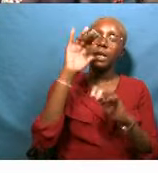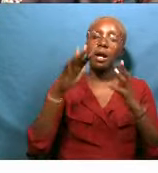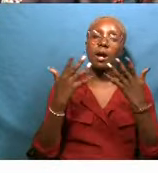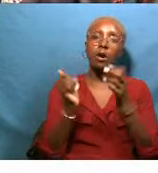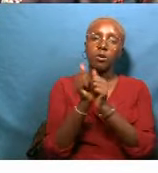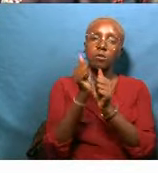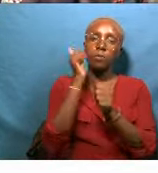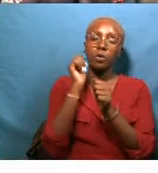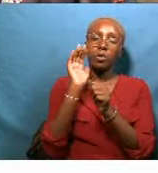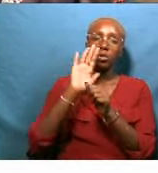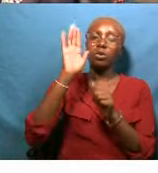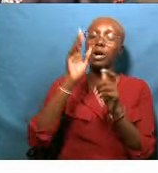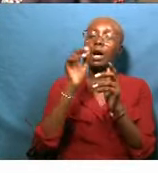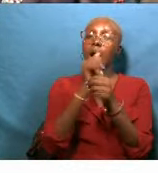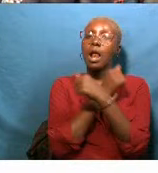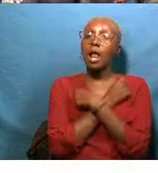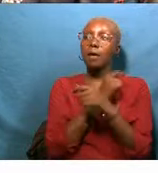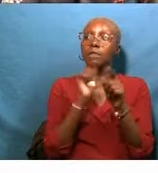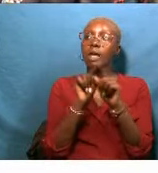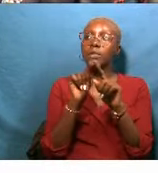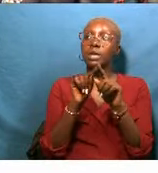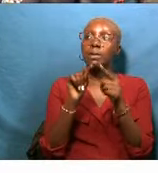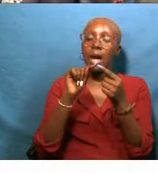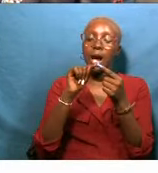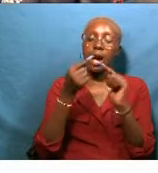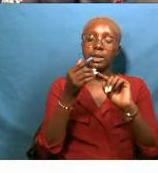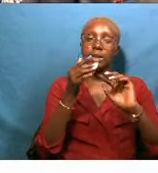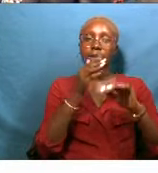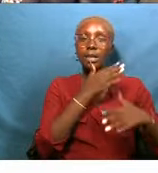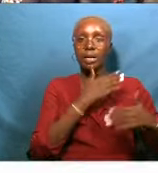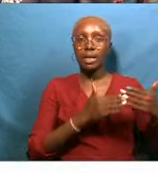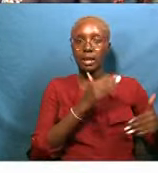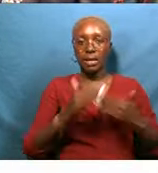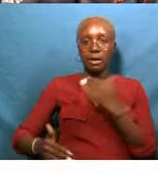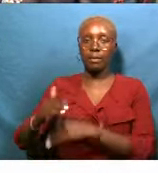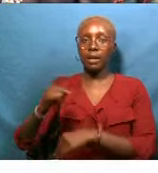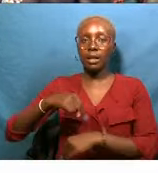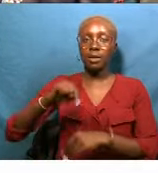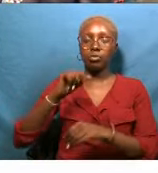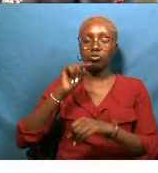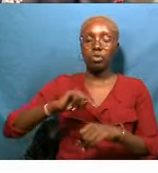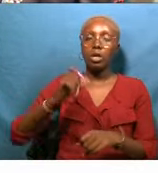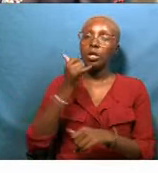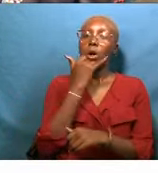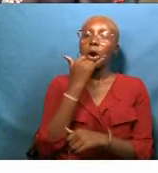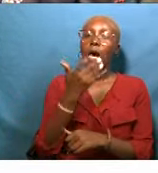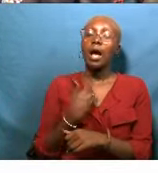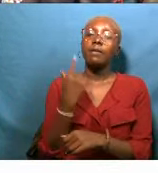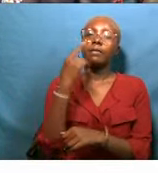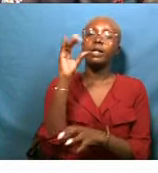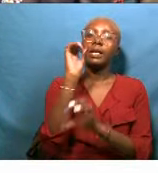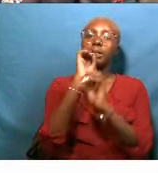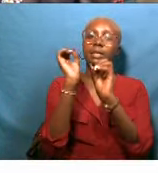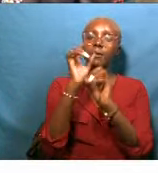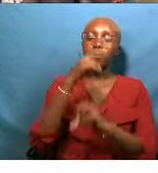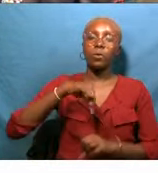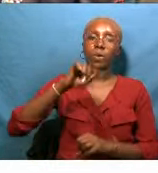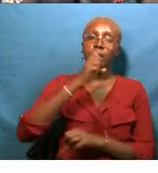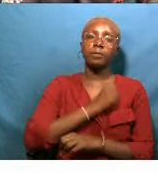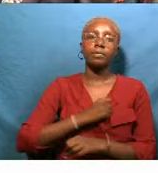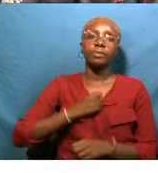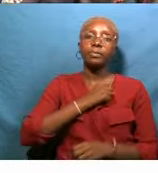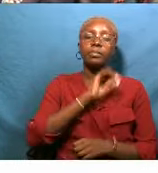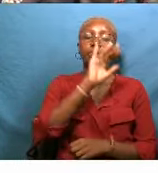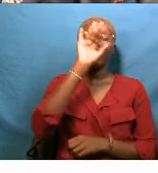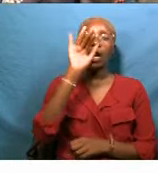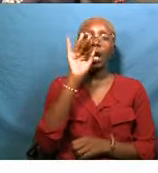by rejecting your love and hurting our neighbors. We have done wrong and neglected to do right. We are sincerely